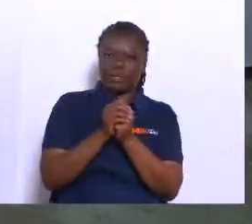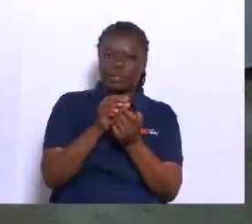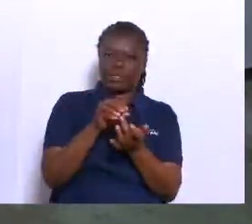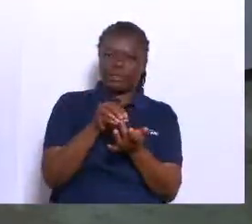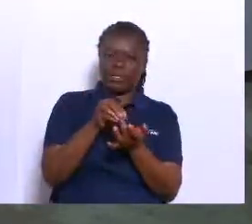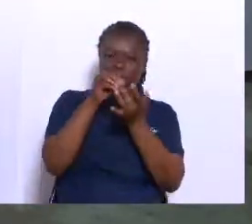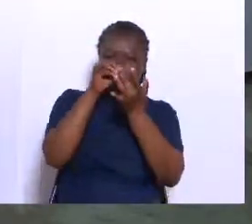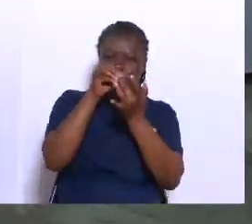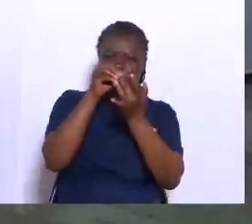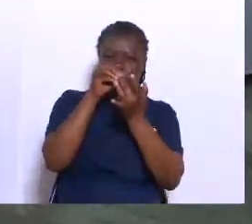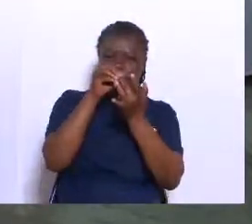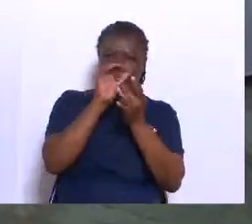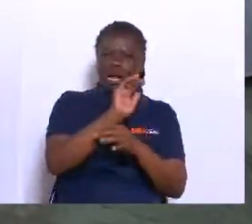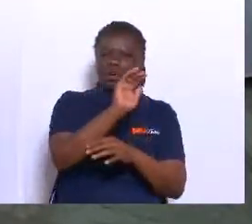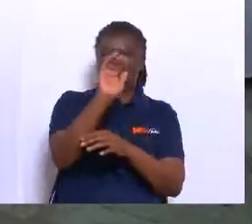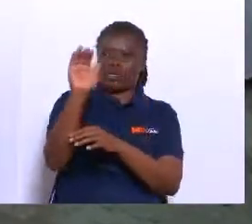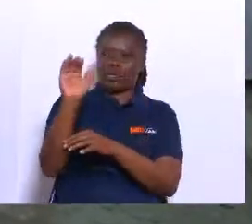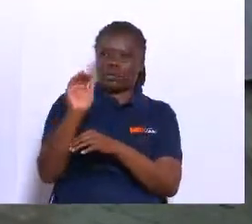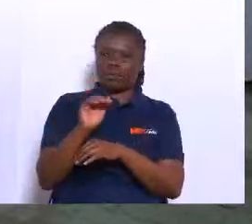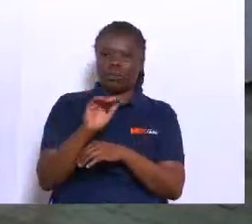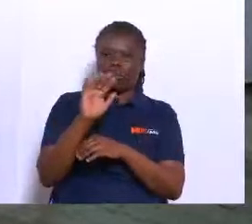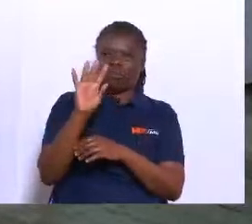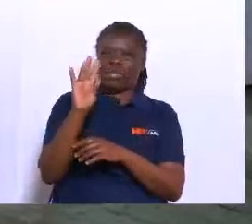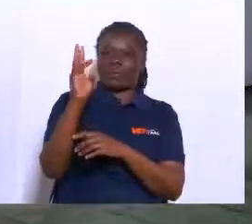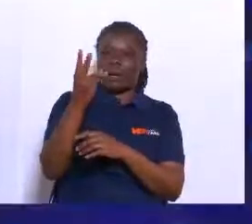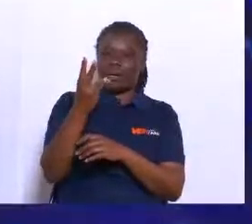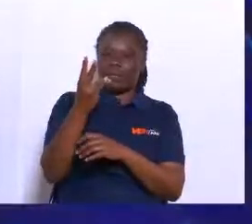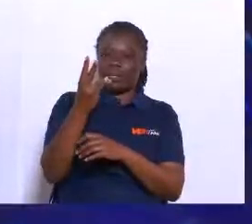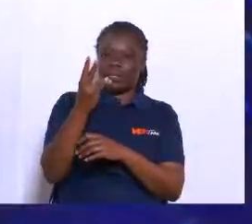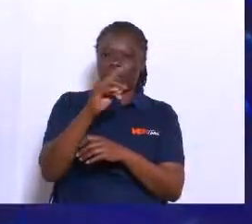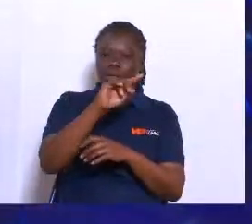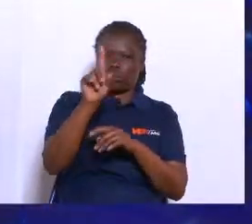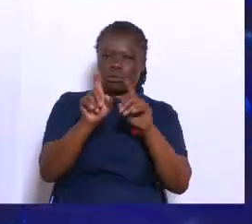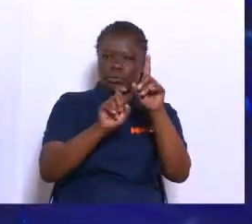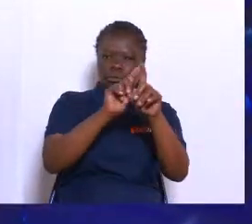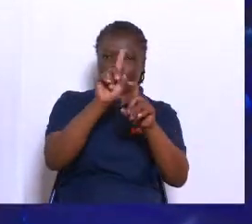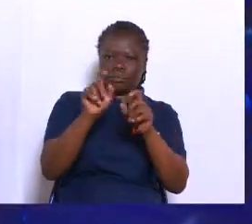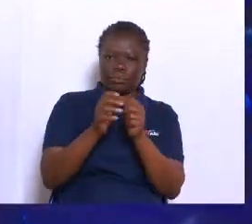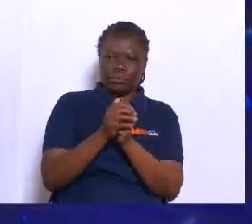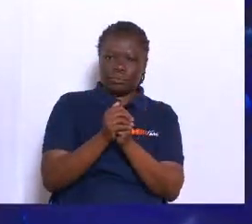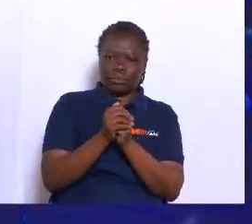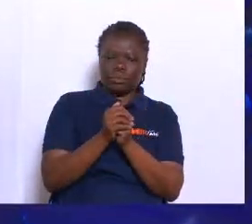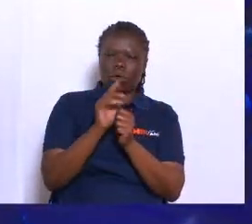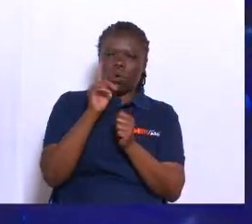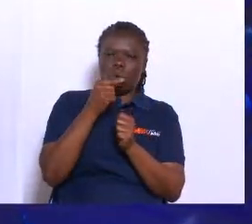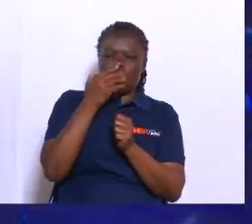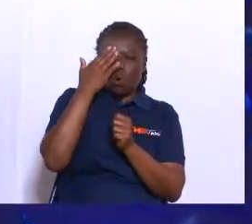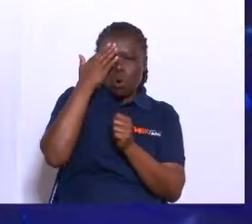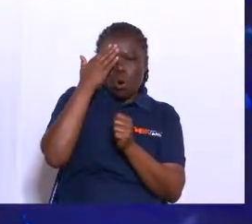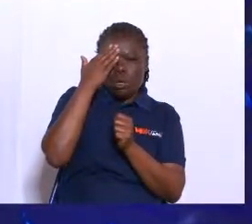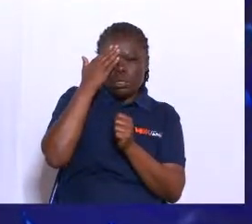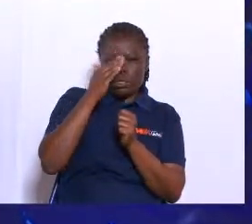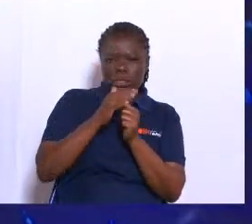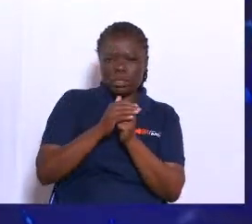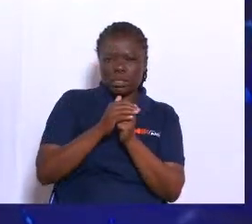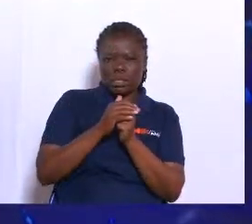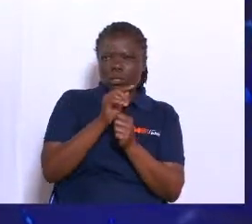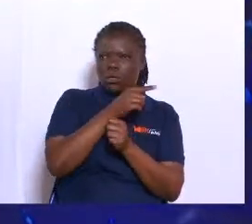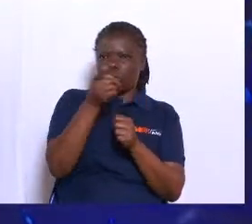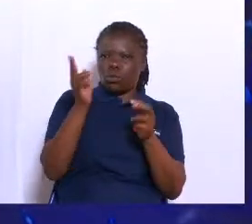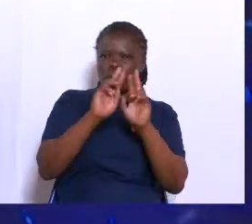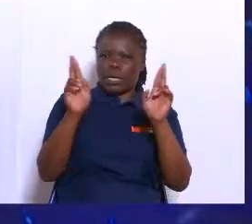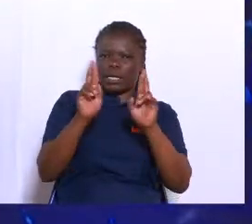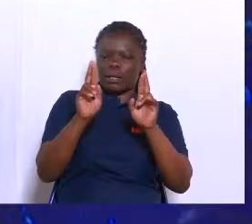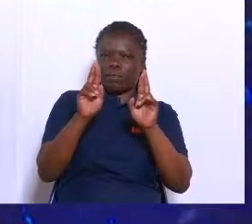appeal. For some Adventist Christian who knows that you're not ready for the